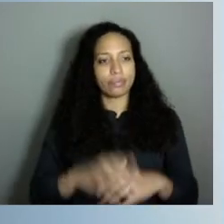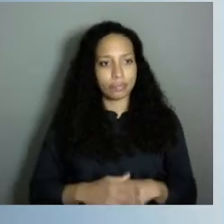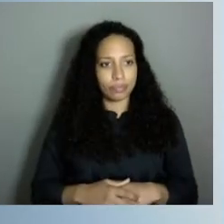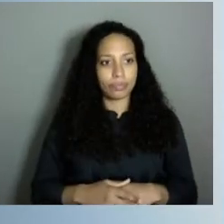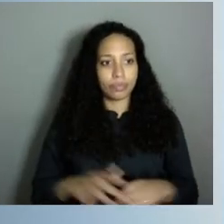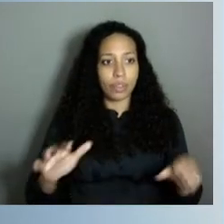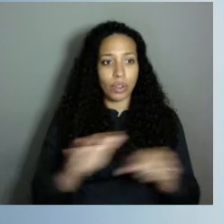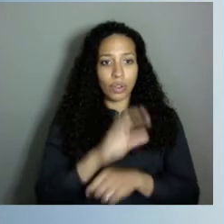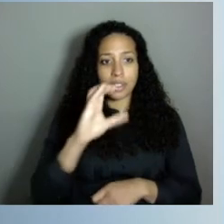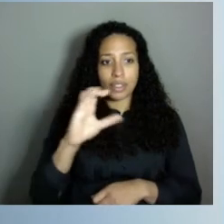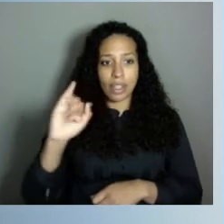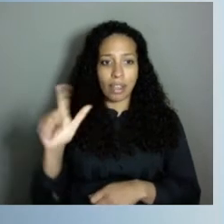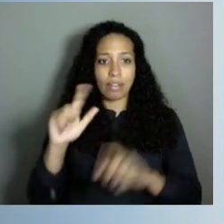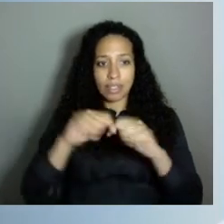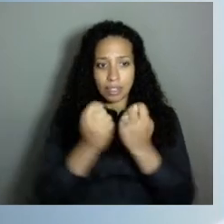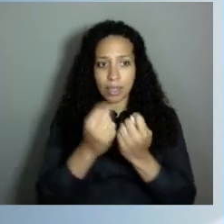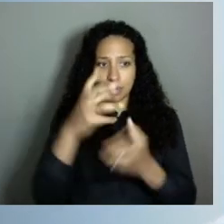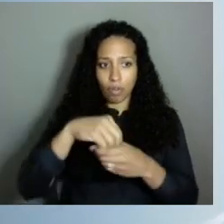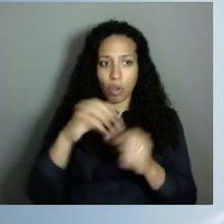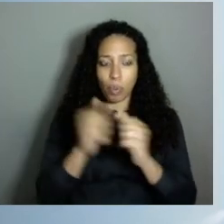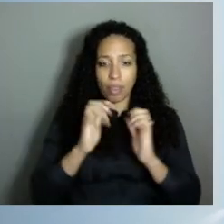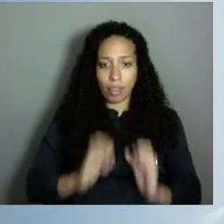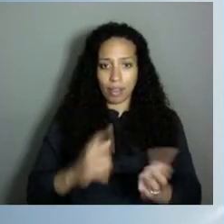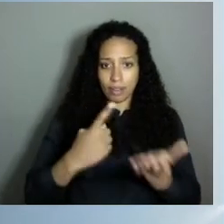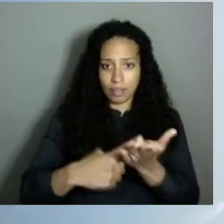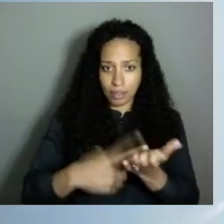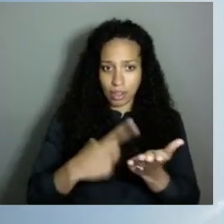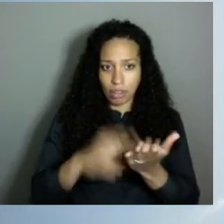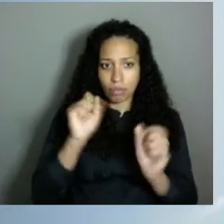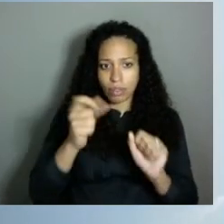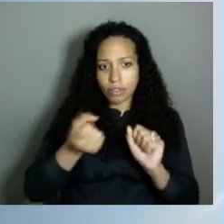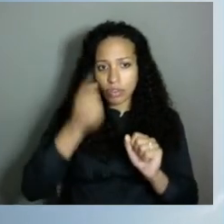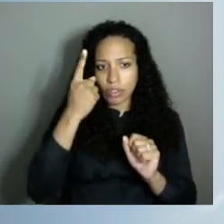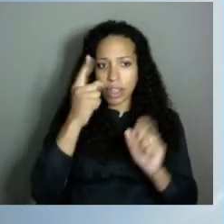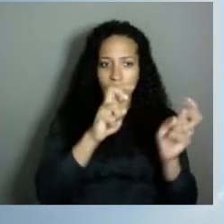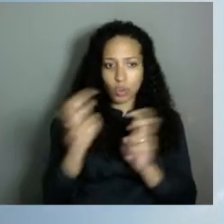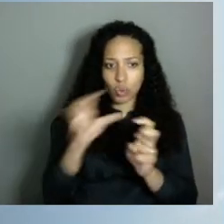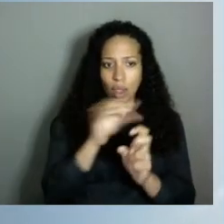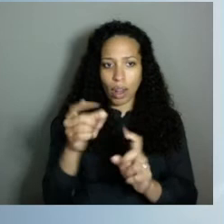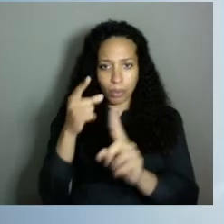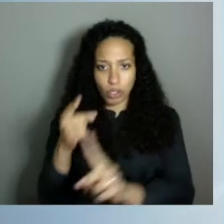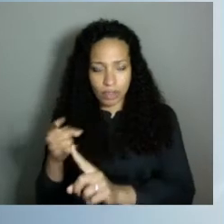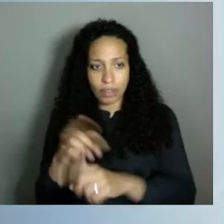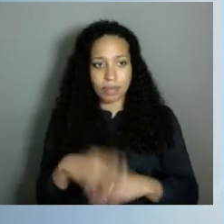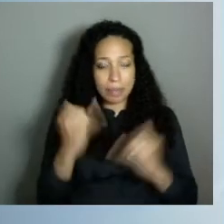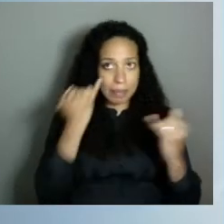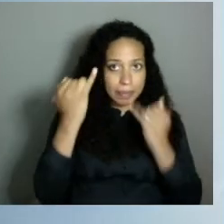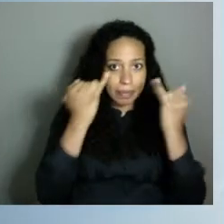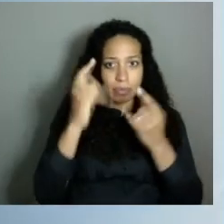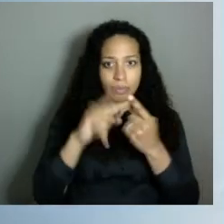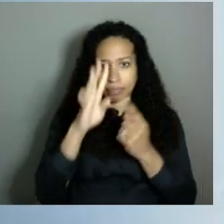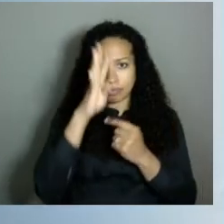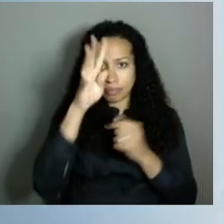CCIL team is involved in client discussions to understand issues and objectives, ideation to come up with new solutions or ways to tackle